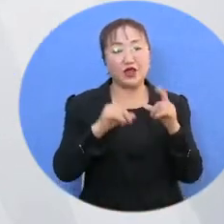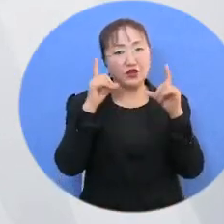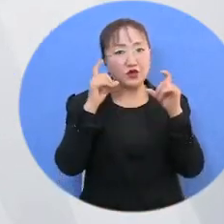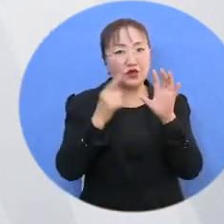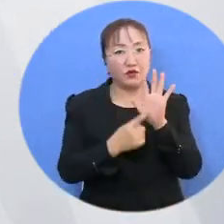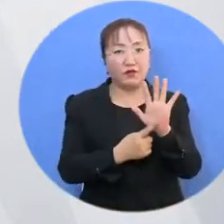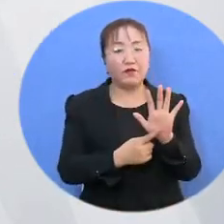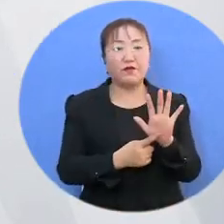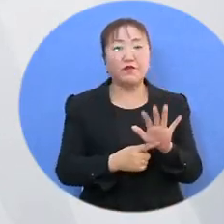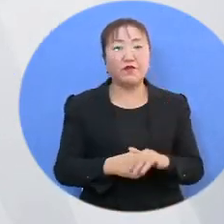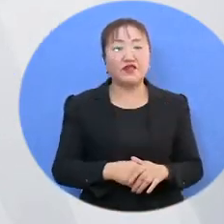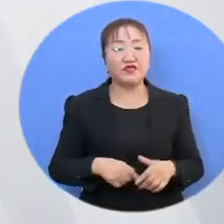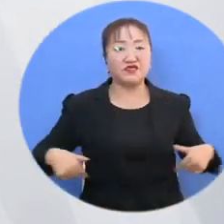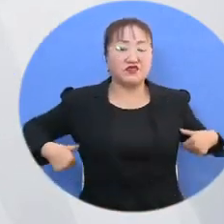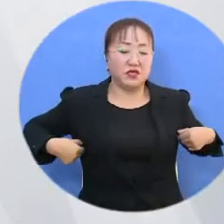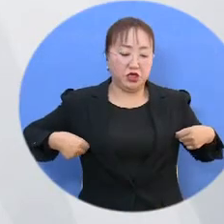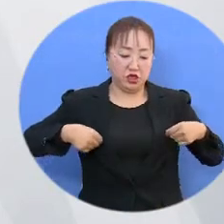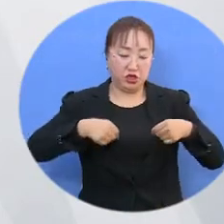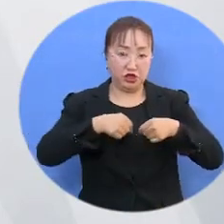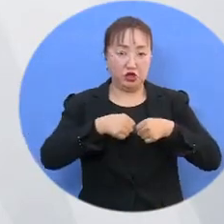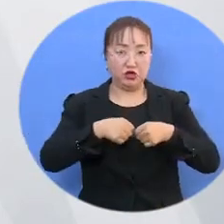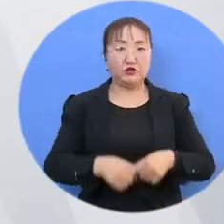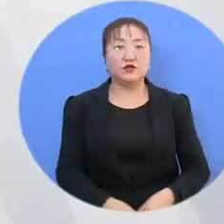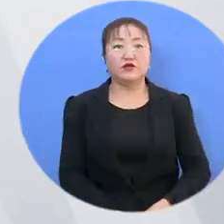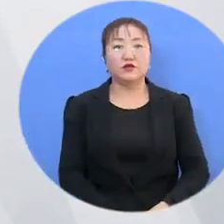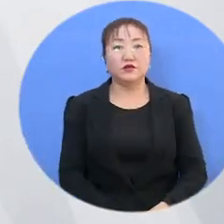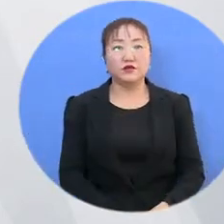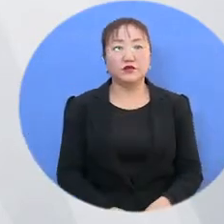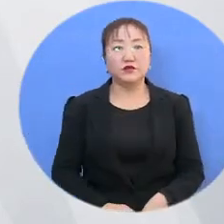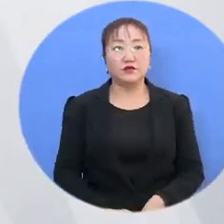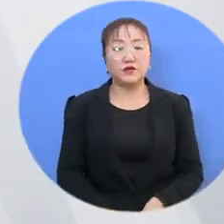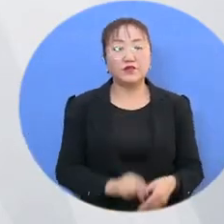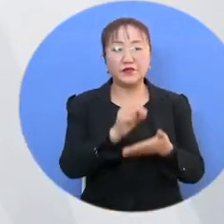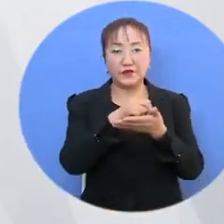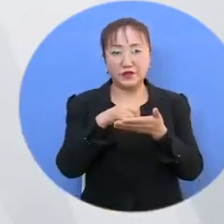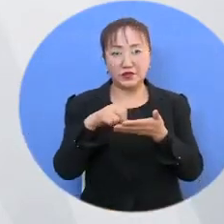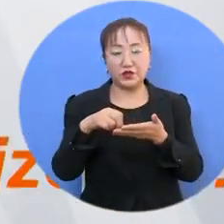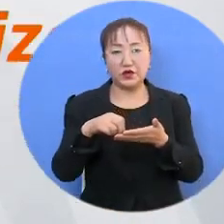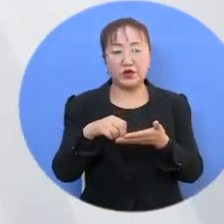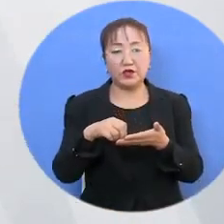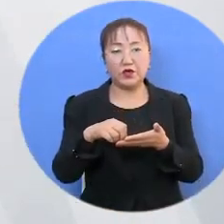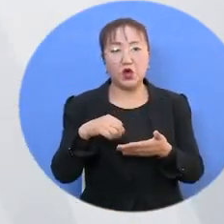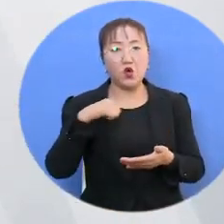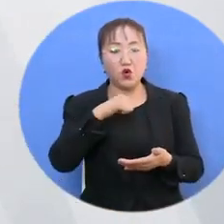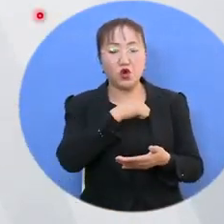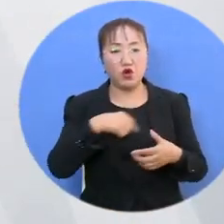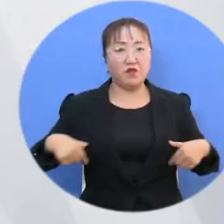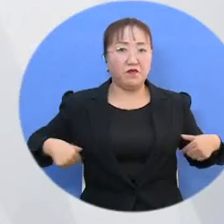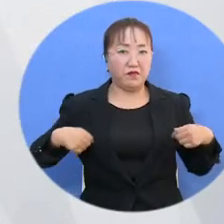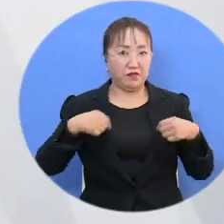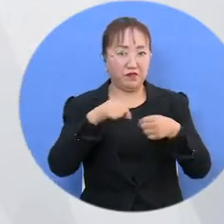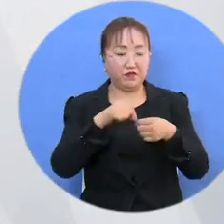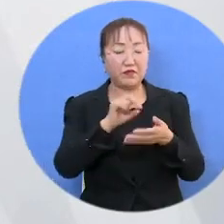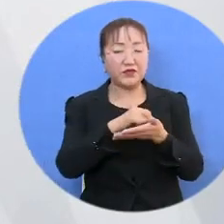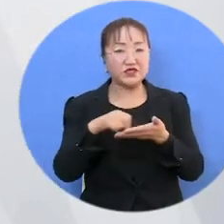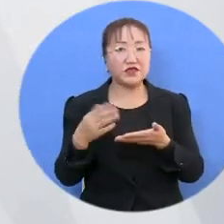chest size. Chest size. Please write your chest size on your